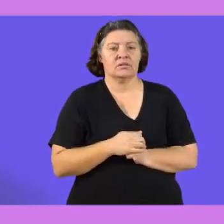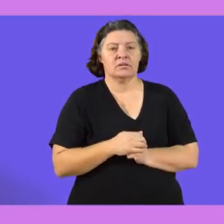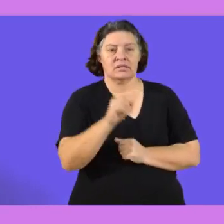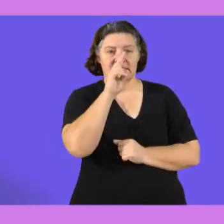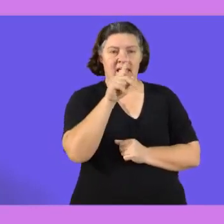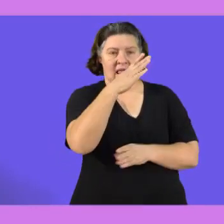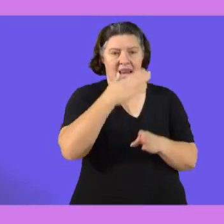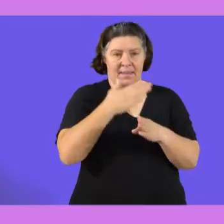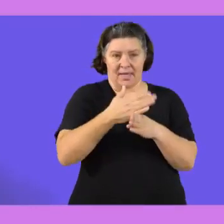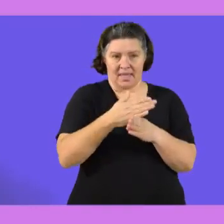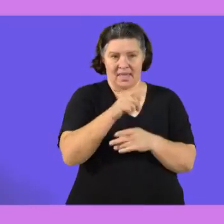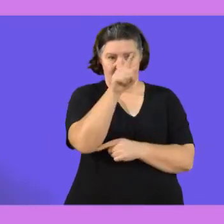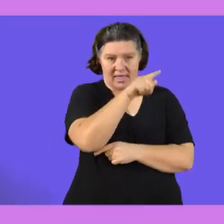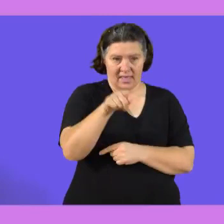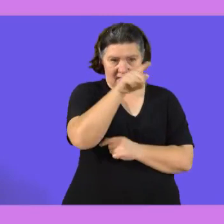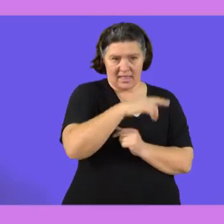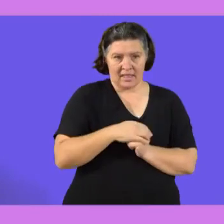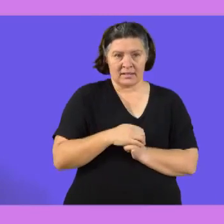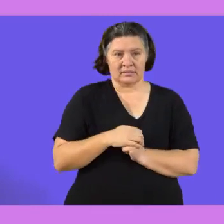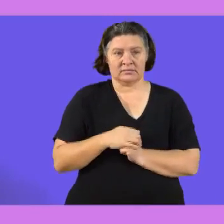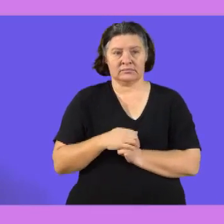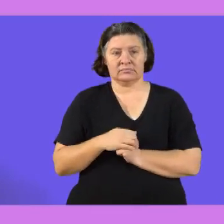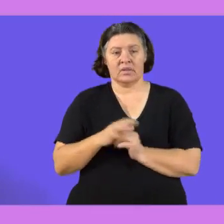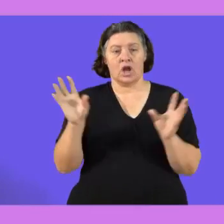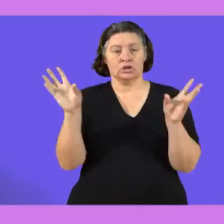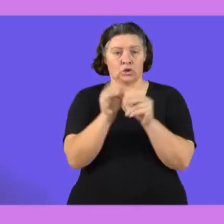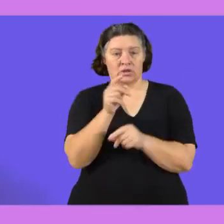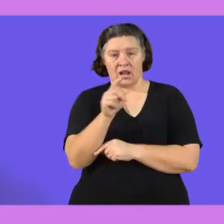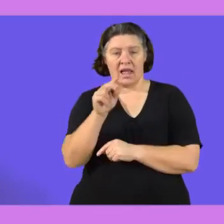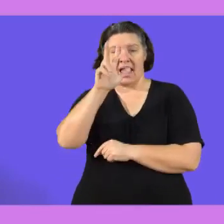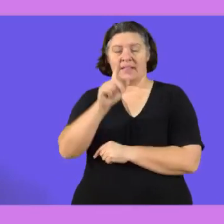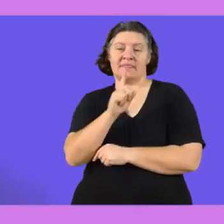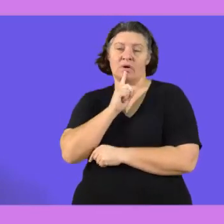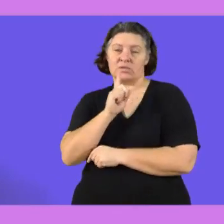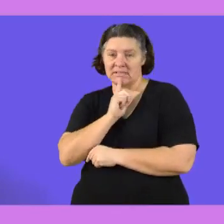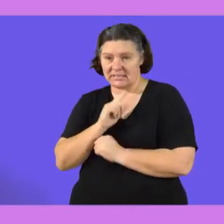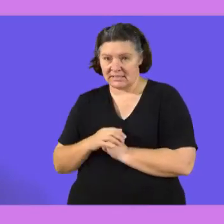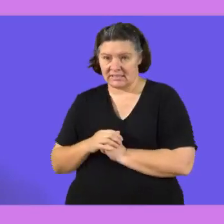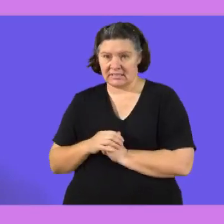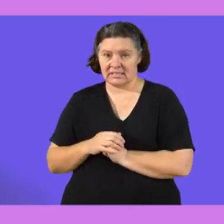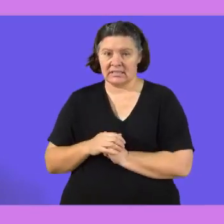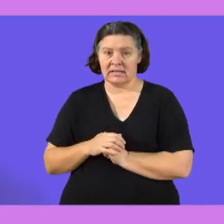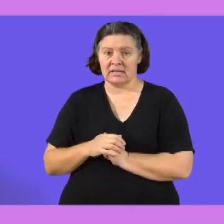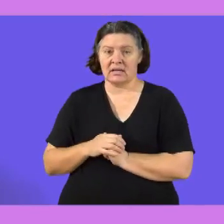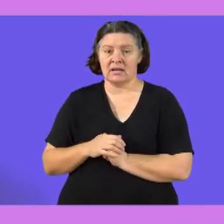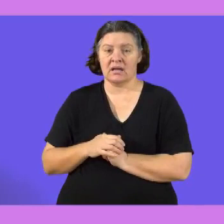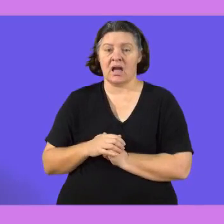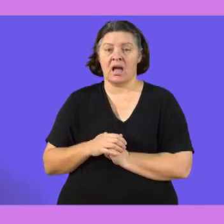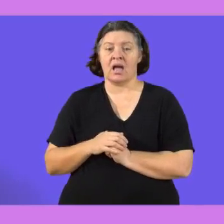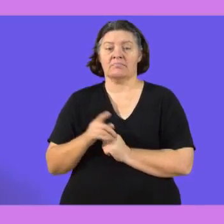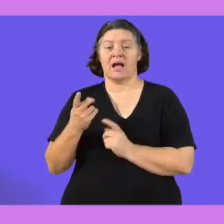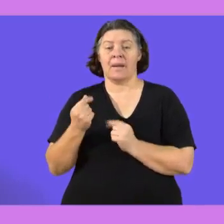Right now, let's quickly find there. You can see is labor. It's right here. In total, we paid 8,000 Rand. That's indicated